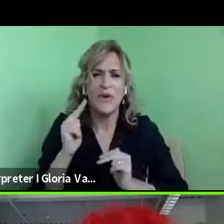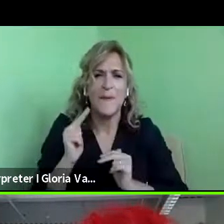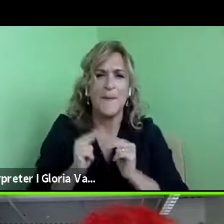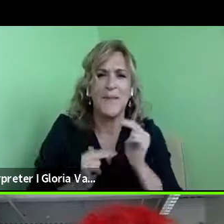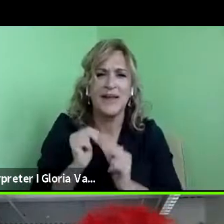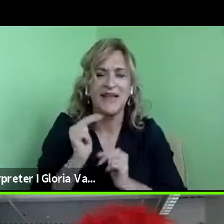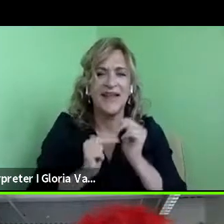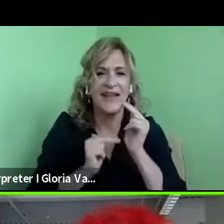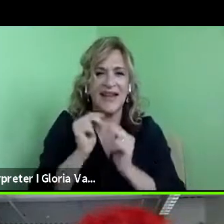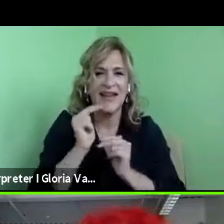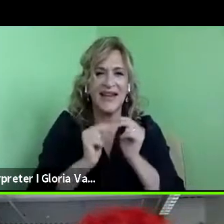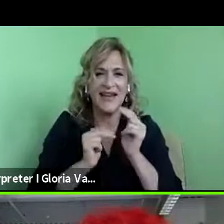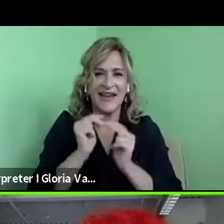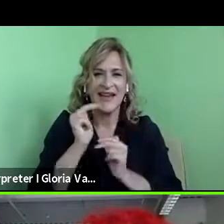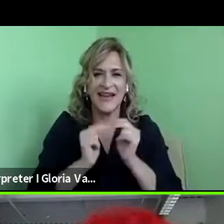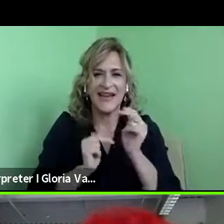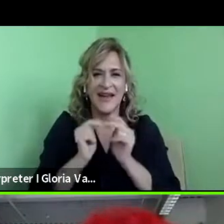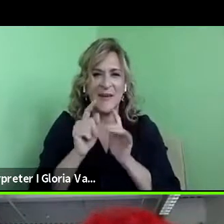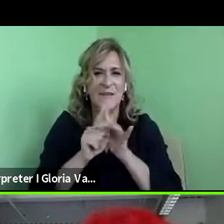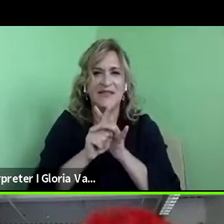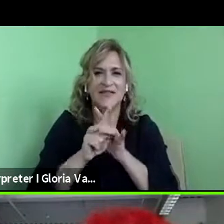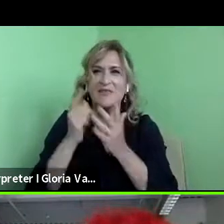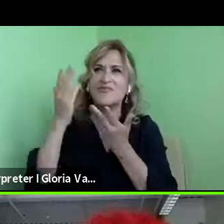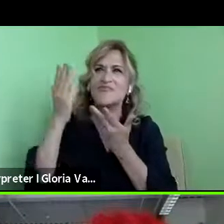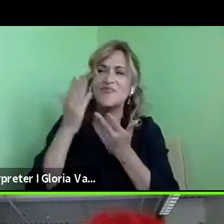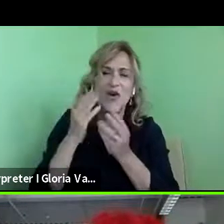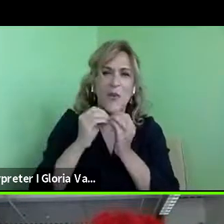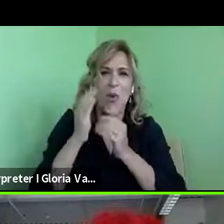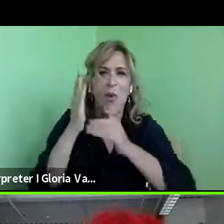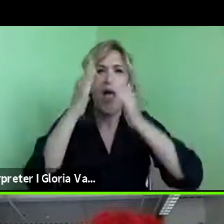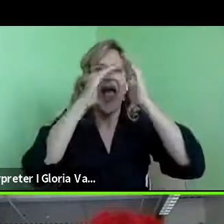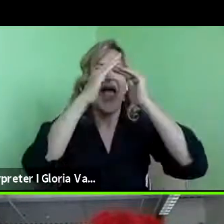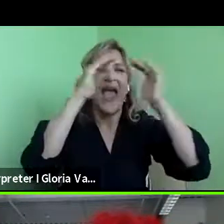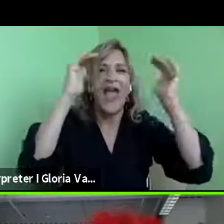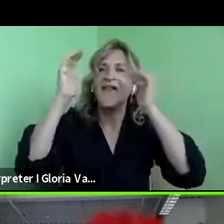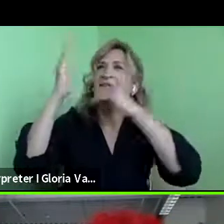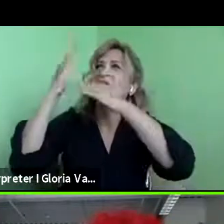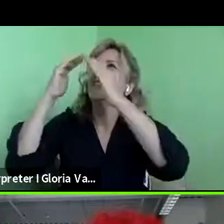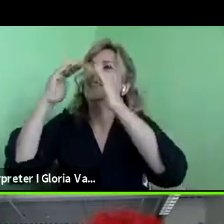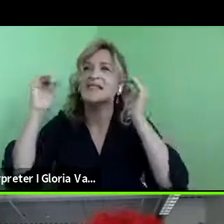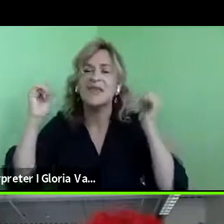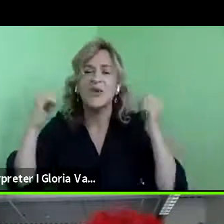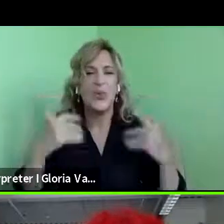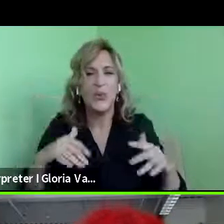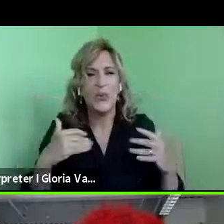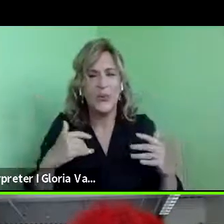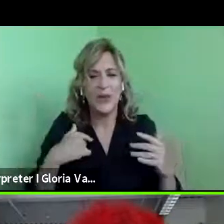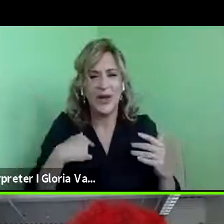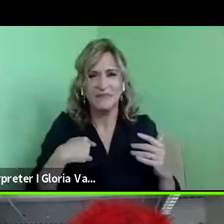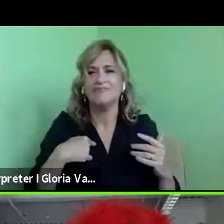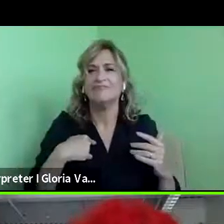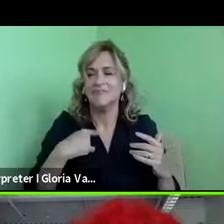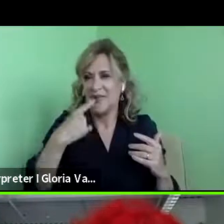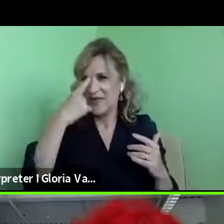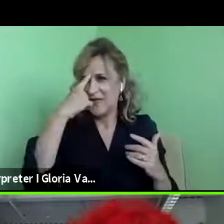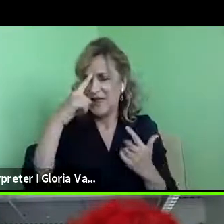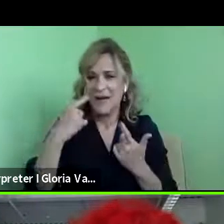and, you know, manifesting more heavens. It made me think back, my